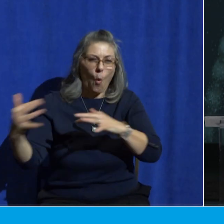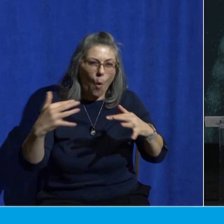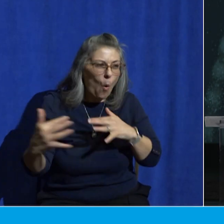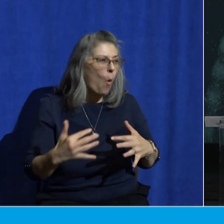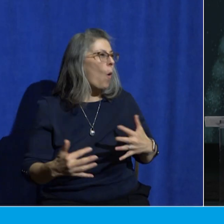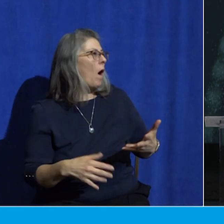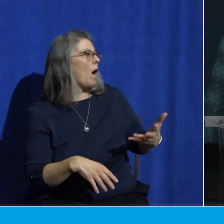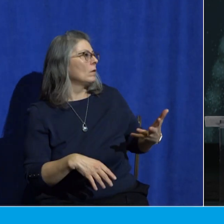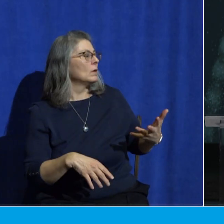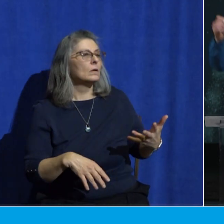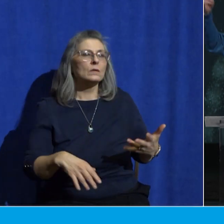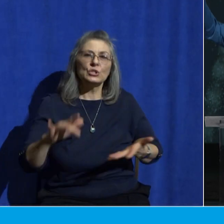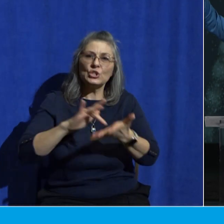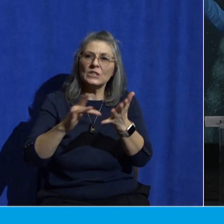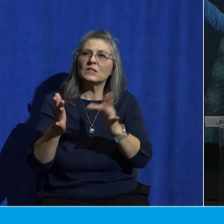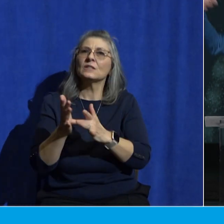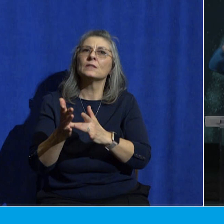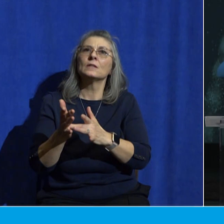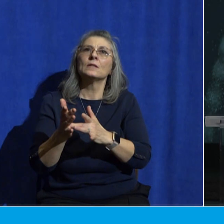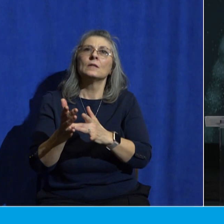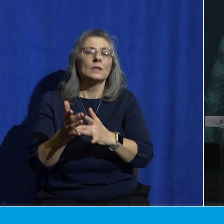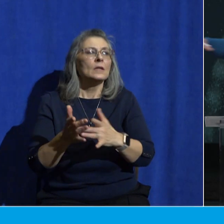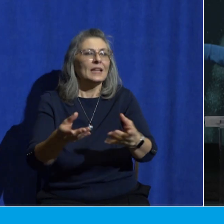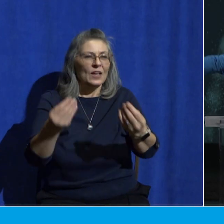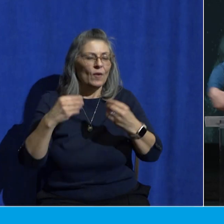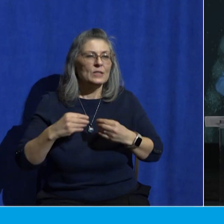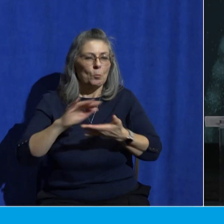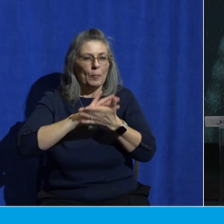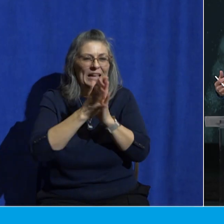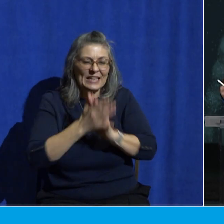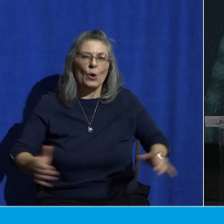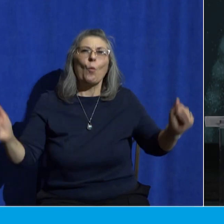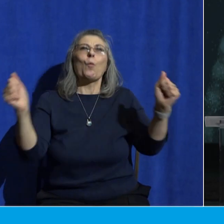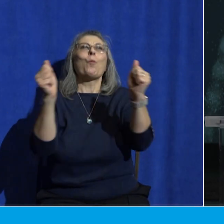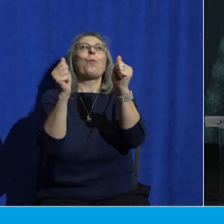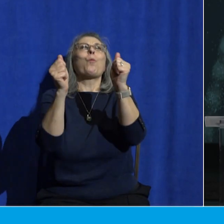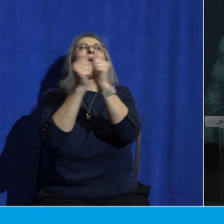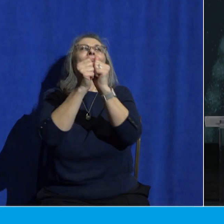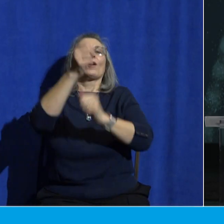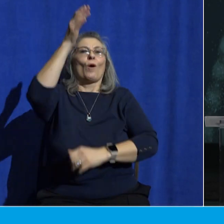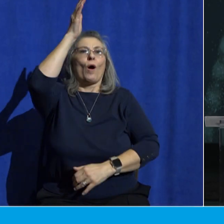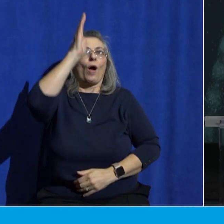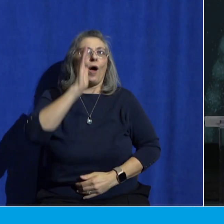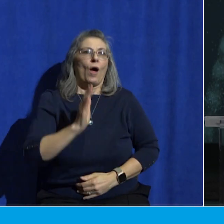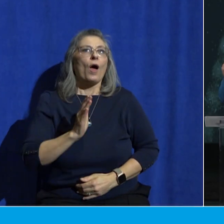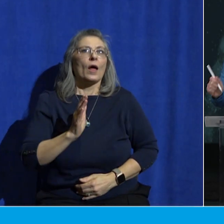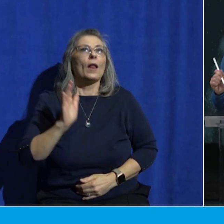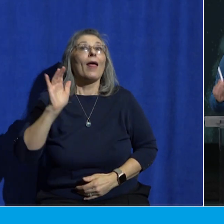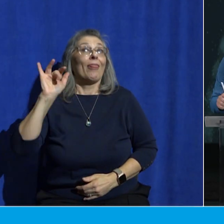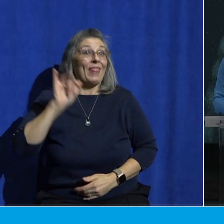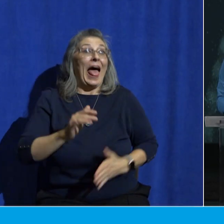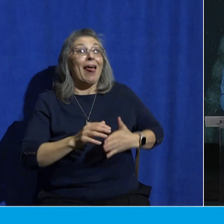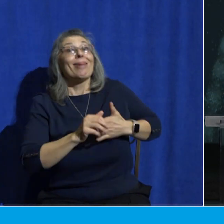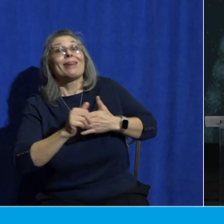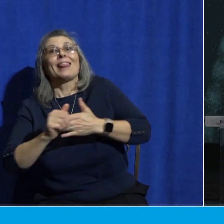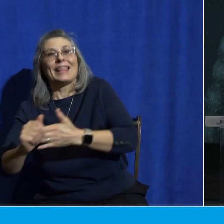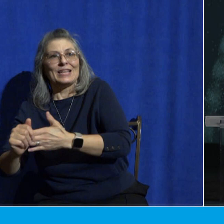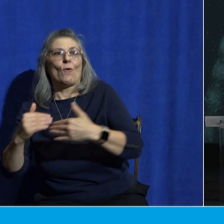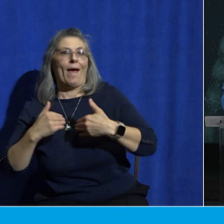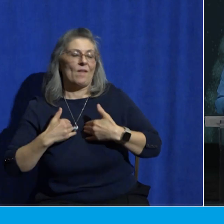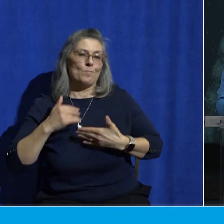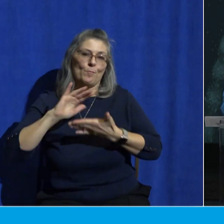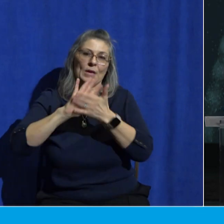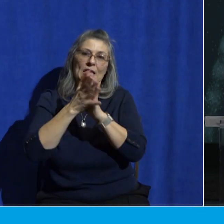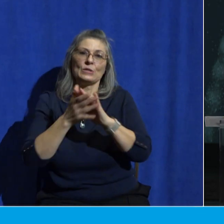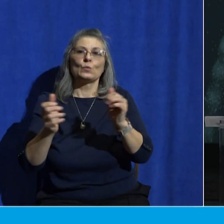bring ultimate peace with God that leads to peace with one another. Which, to make the connection,